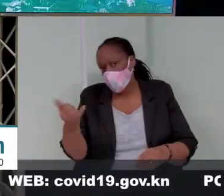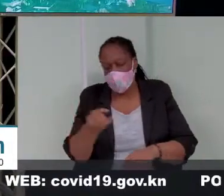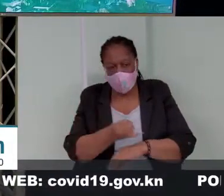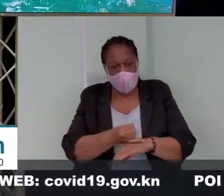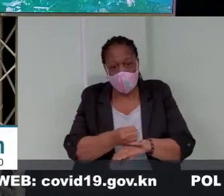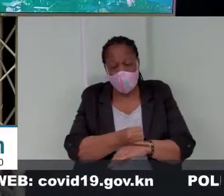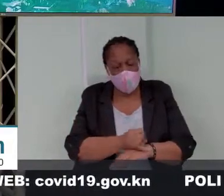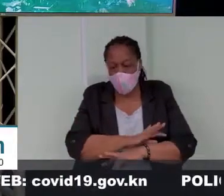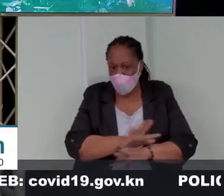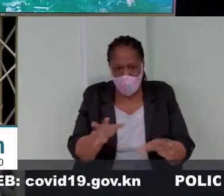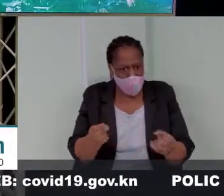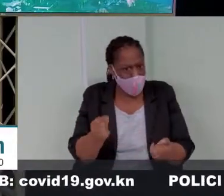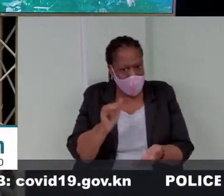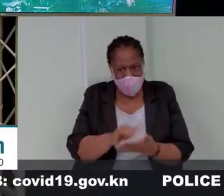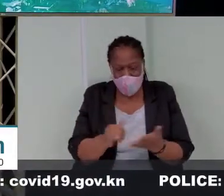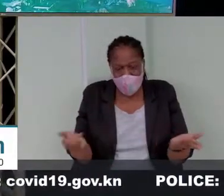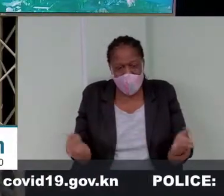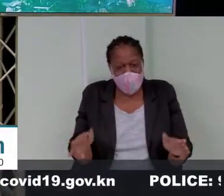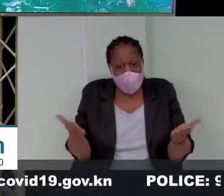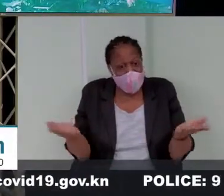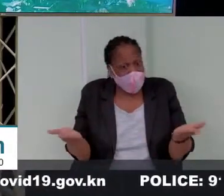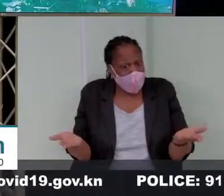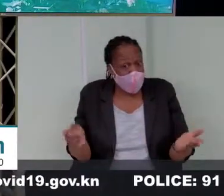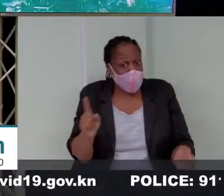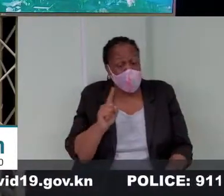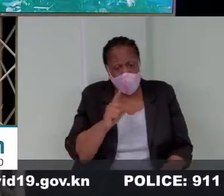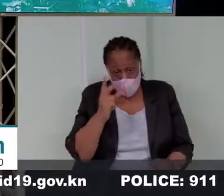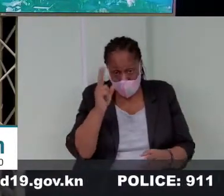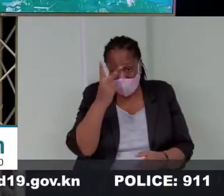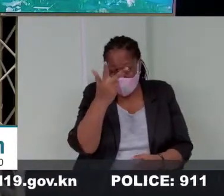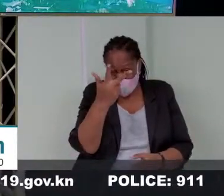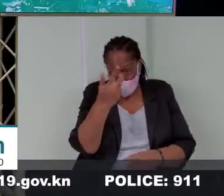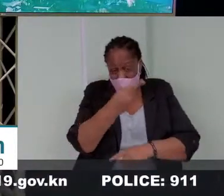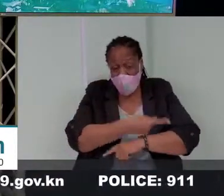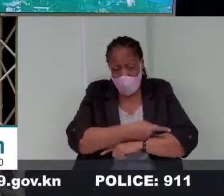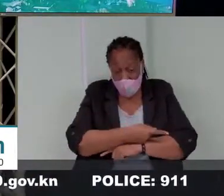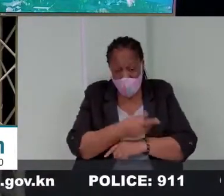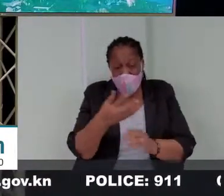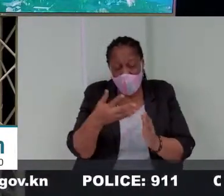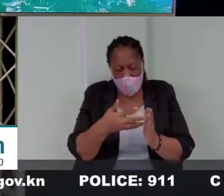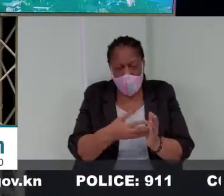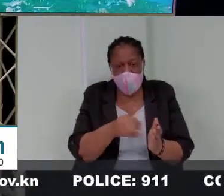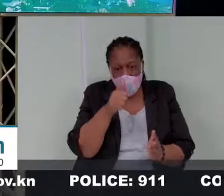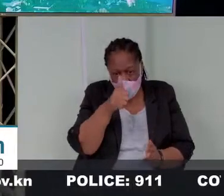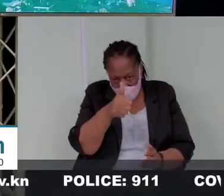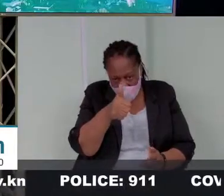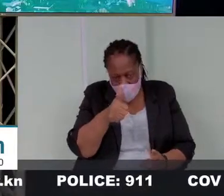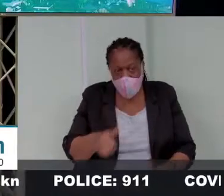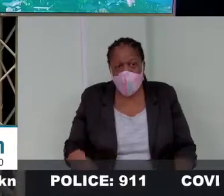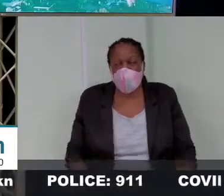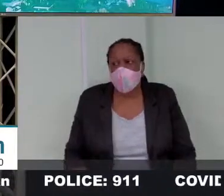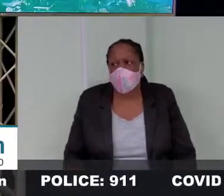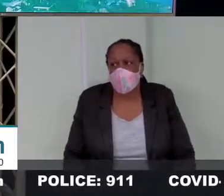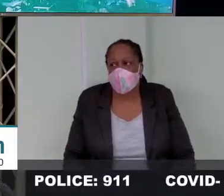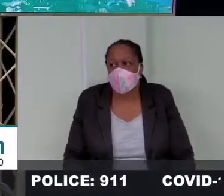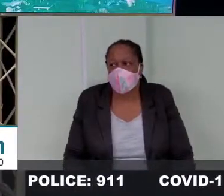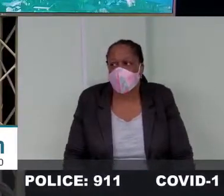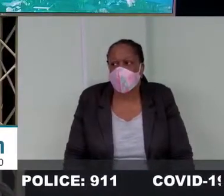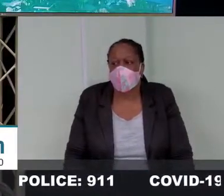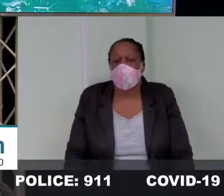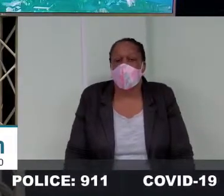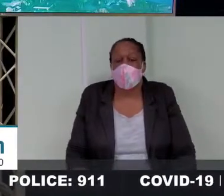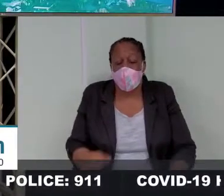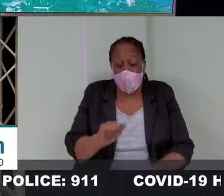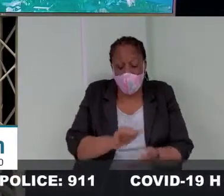islands, and so it's a means of protecting our people that stipulation is a means